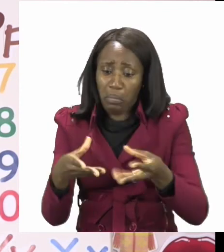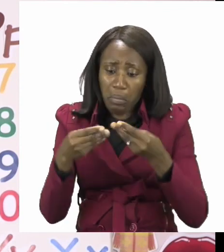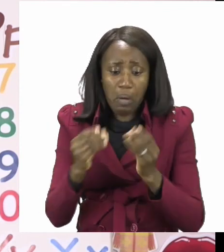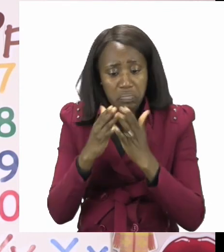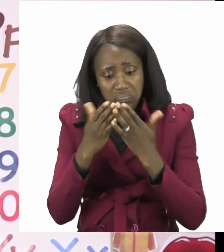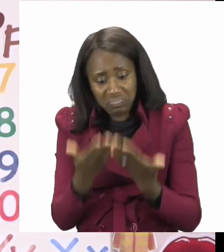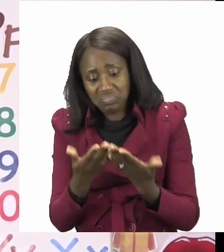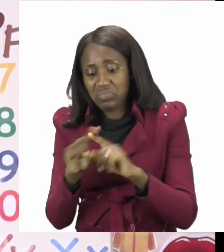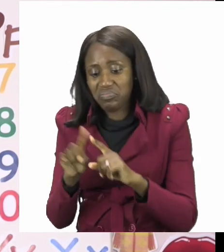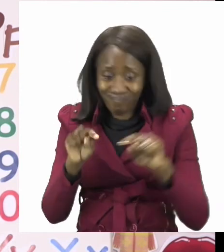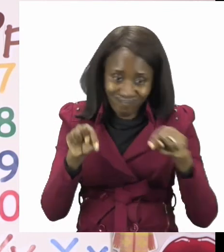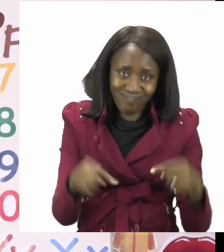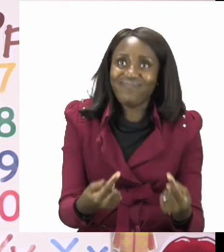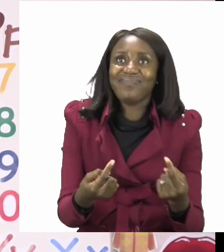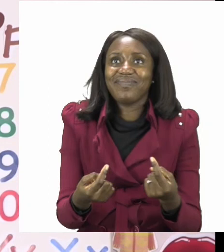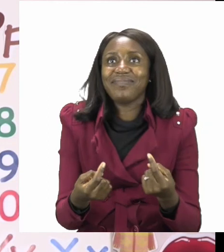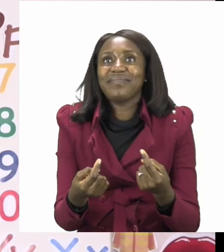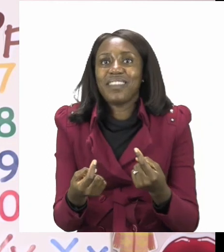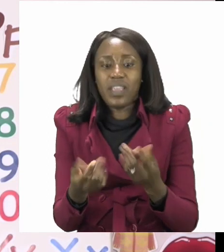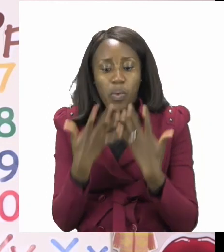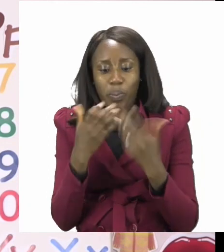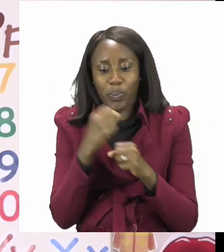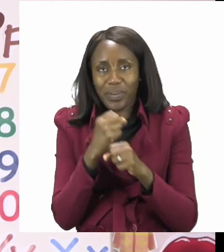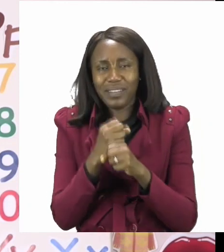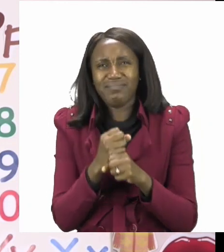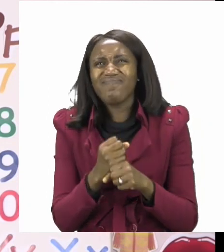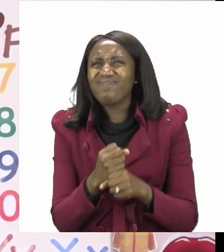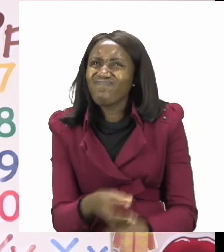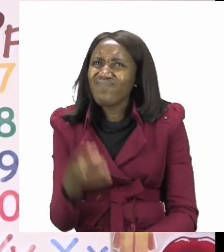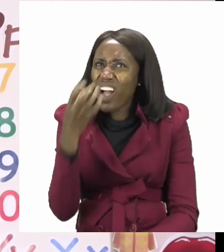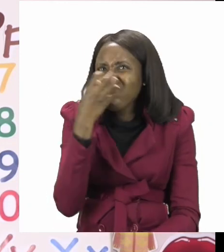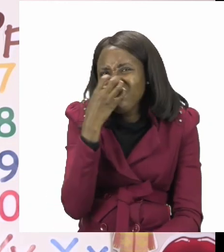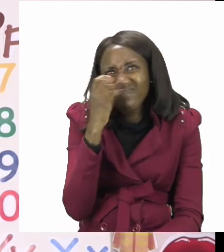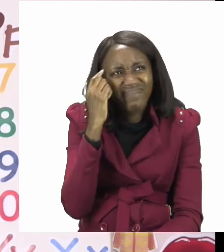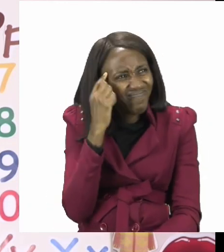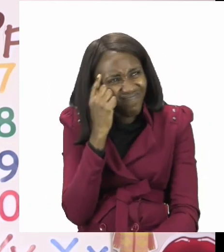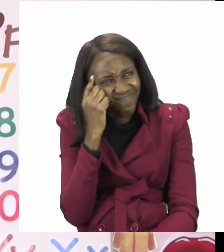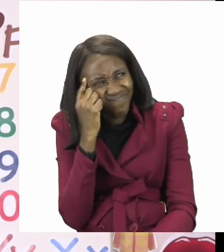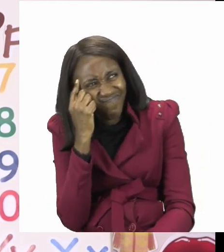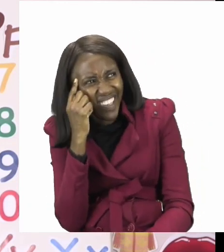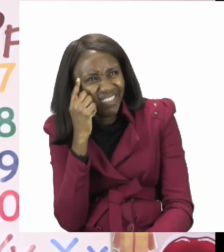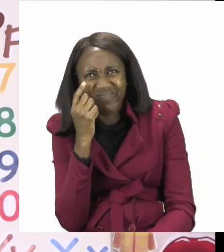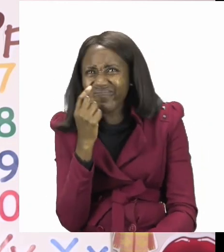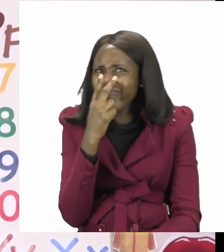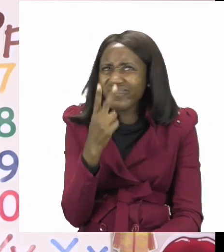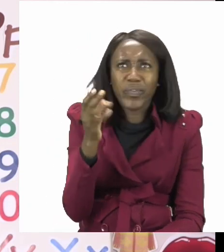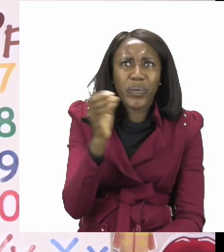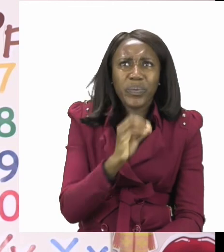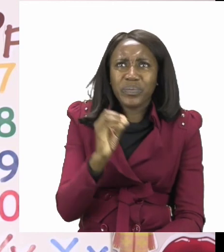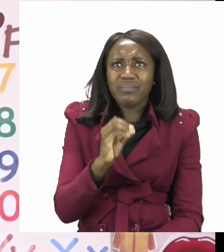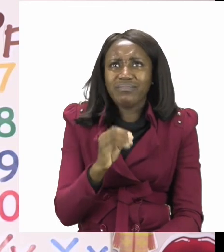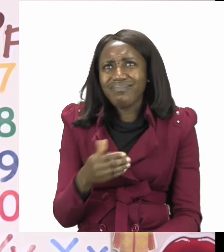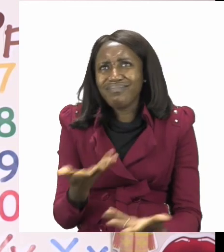you touch anything else. I wonder though, I haven't seen Sashi the whole day. Maybe